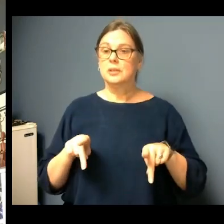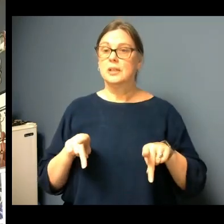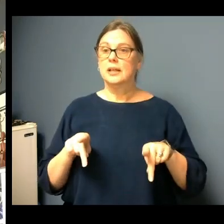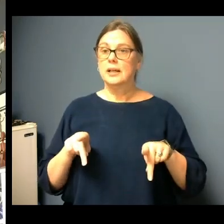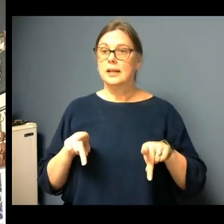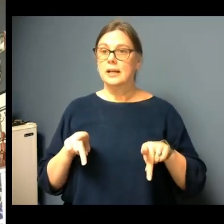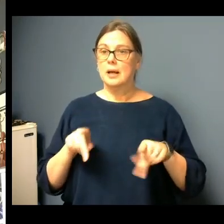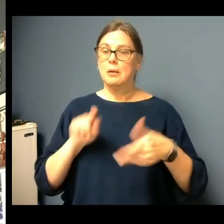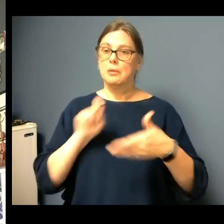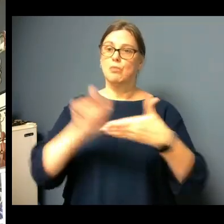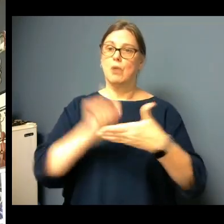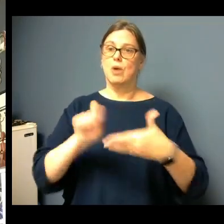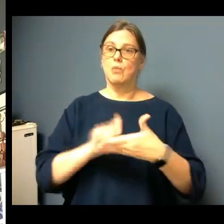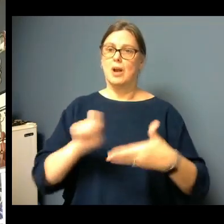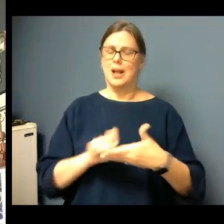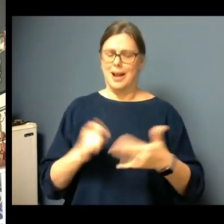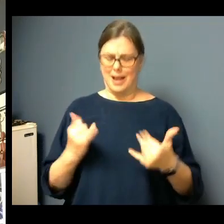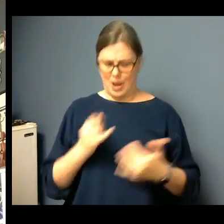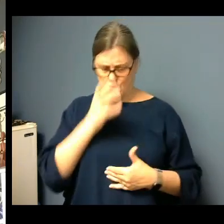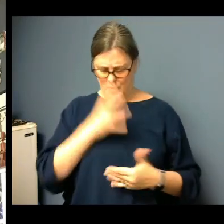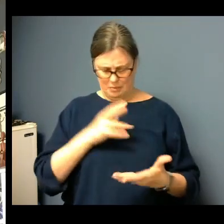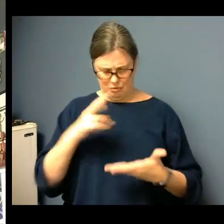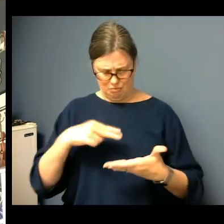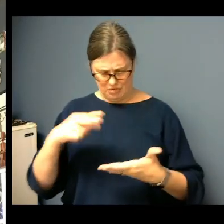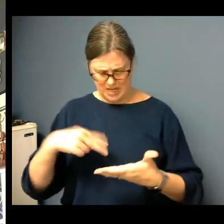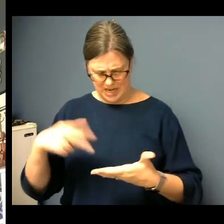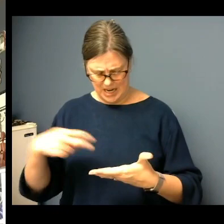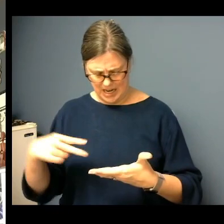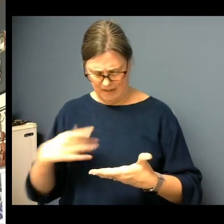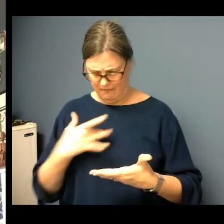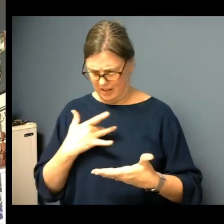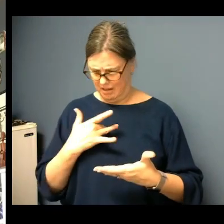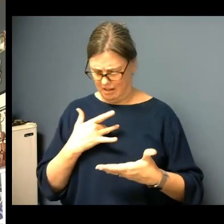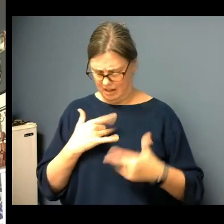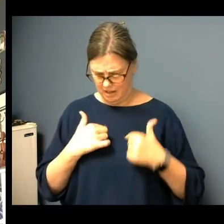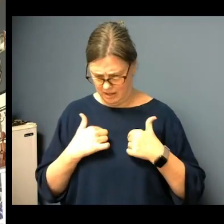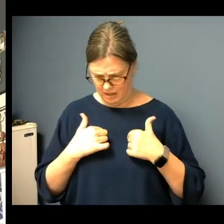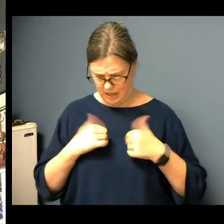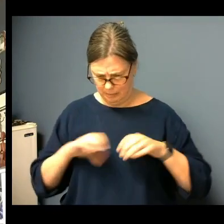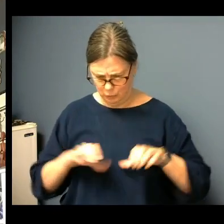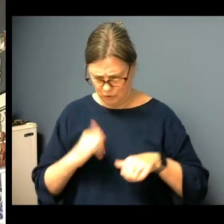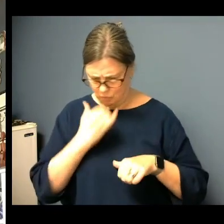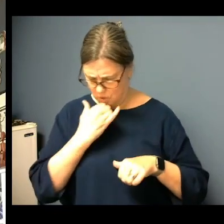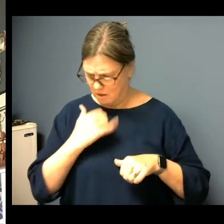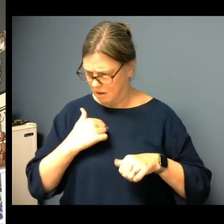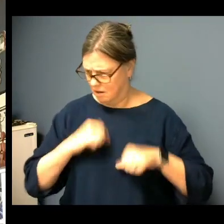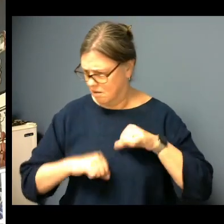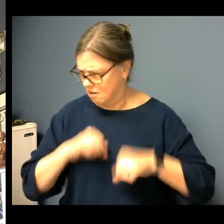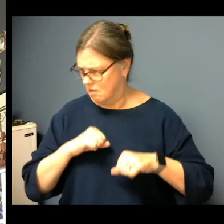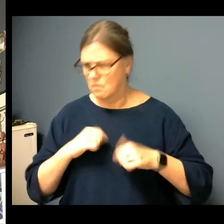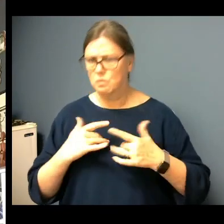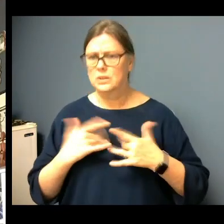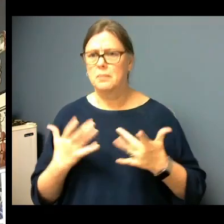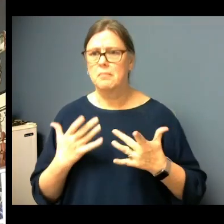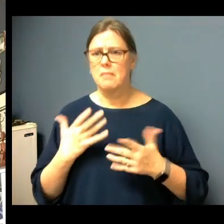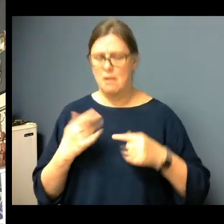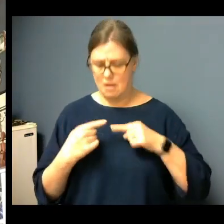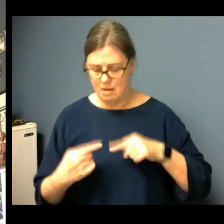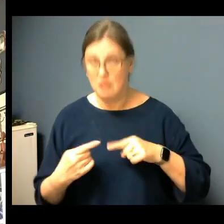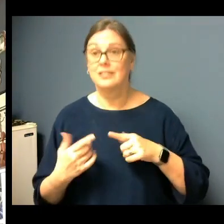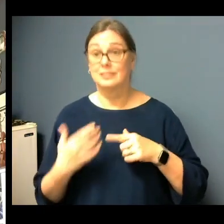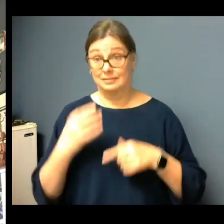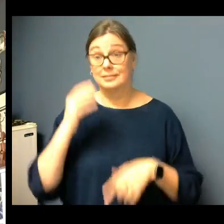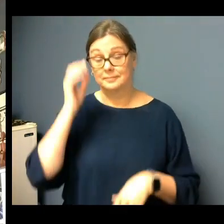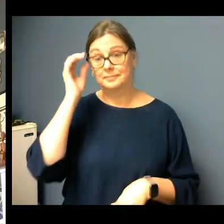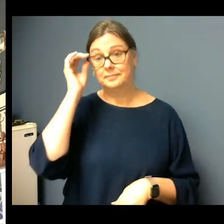have a little difference between the 1950s and say the 1850s, or these expert opinions. So just a